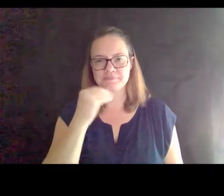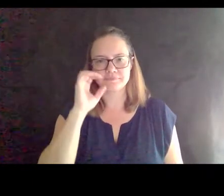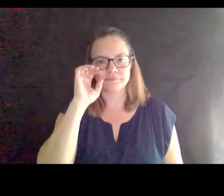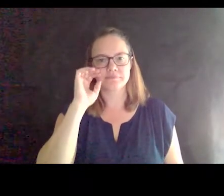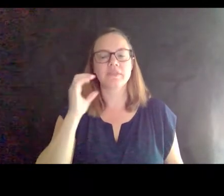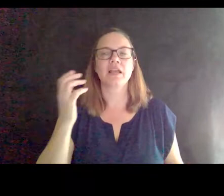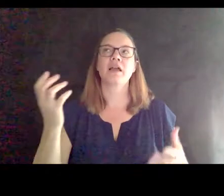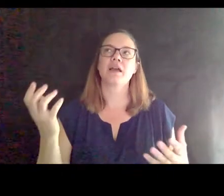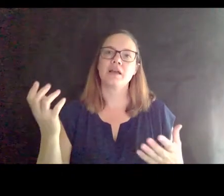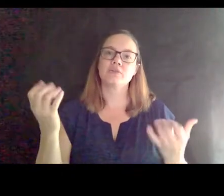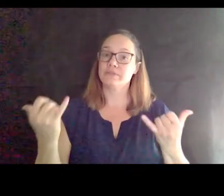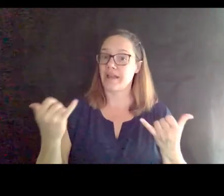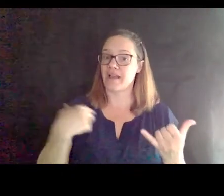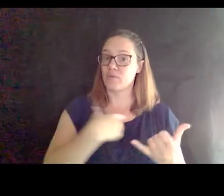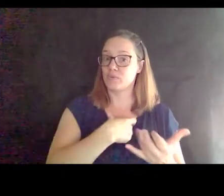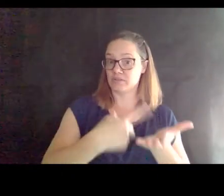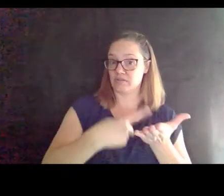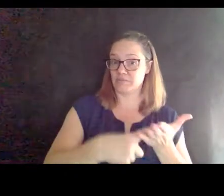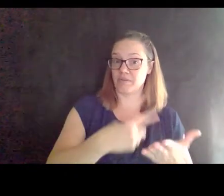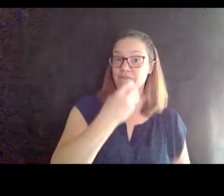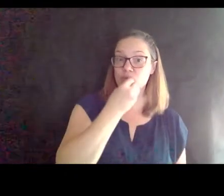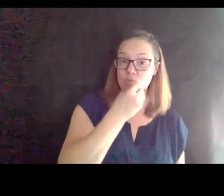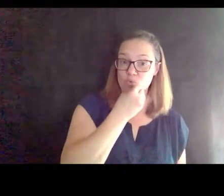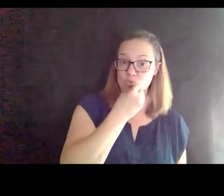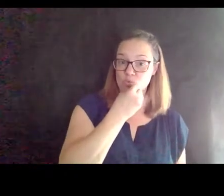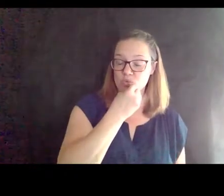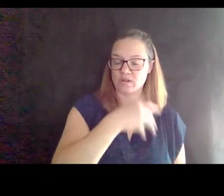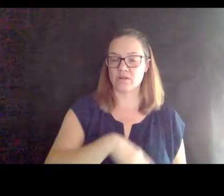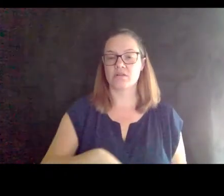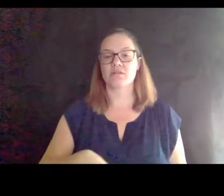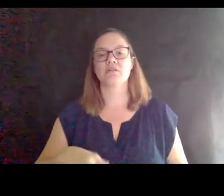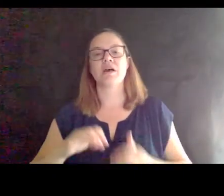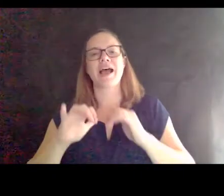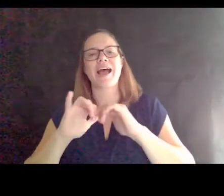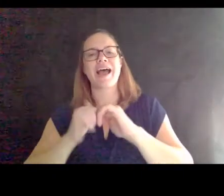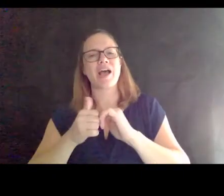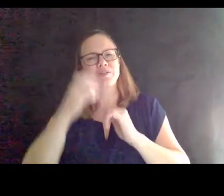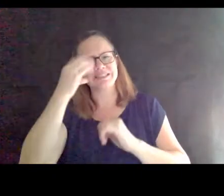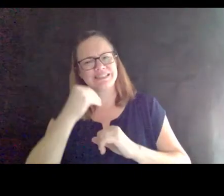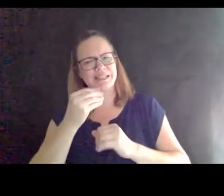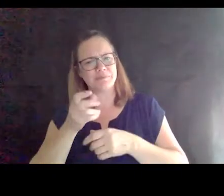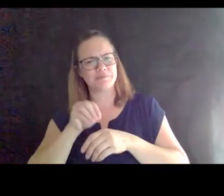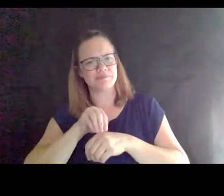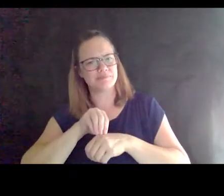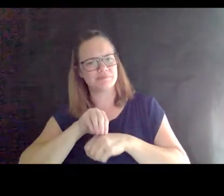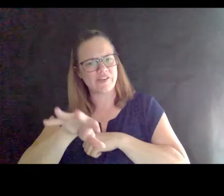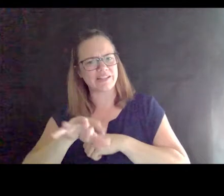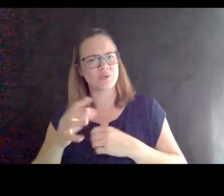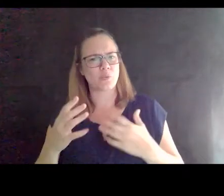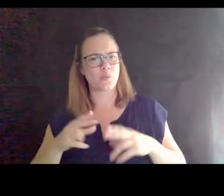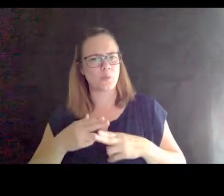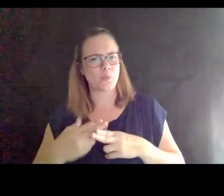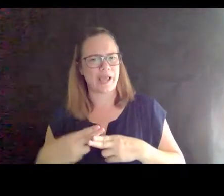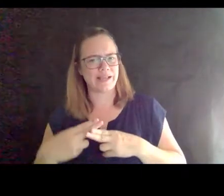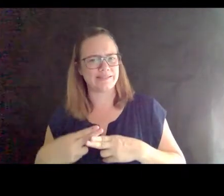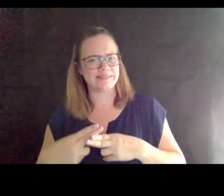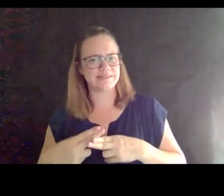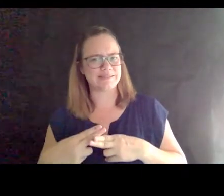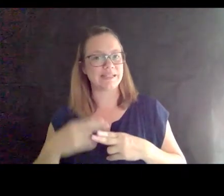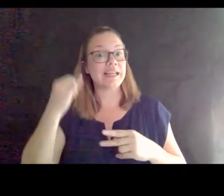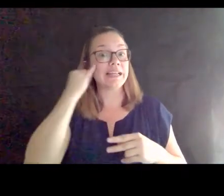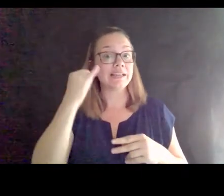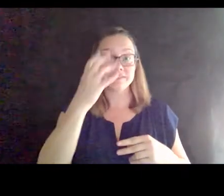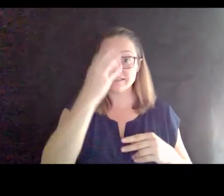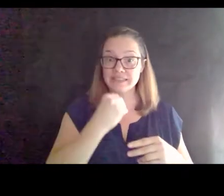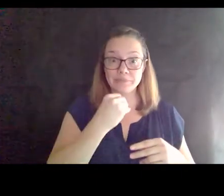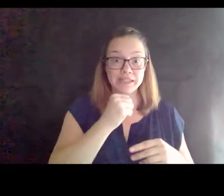does sleep, we're talking about food, how does sleep affect our weight? Sleeping poorly or